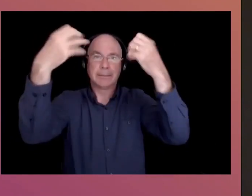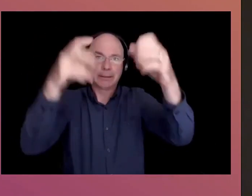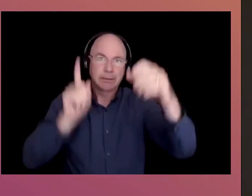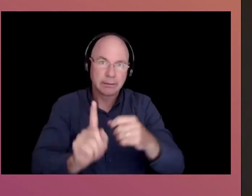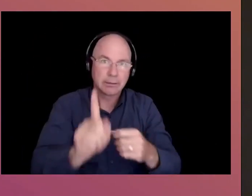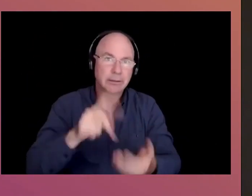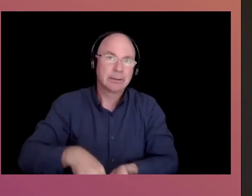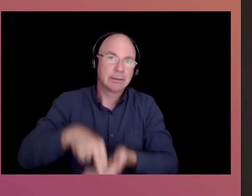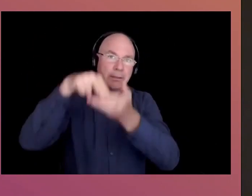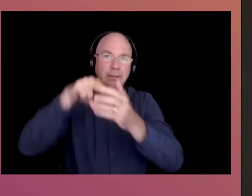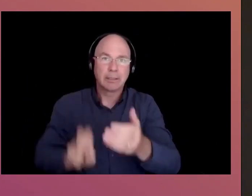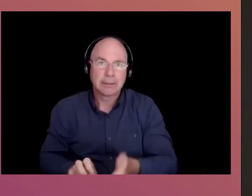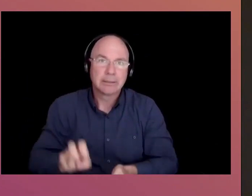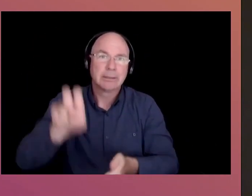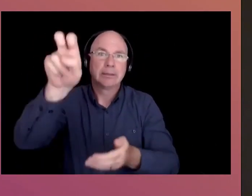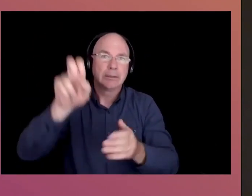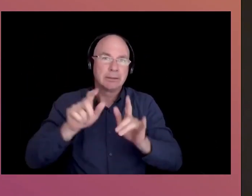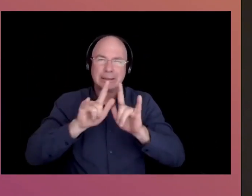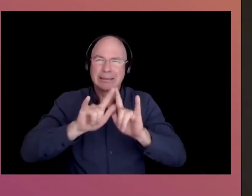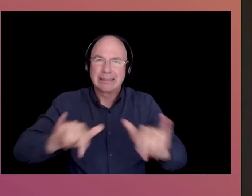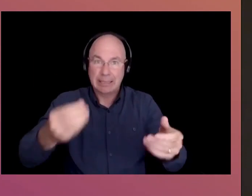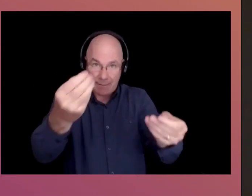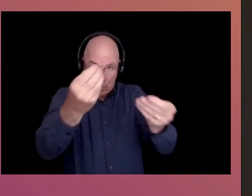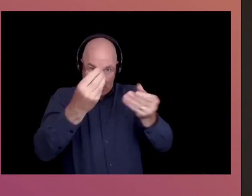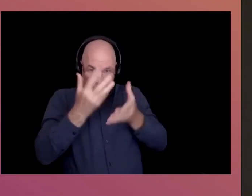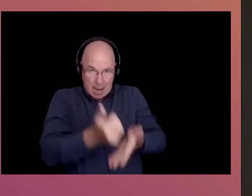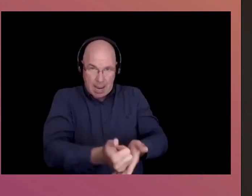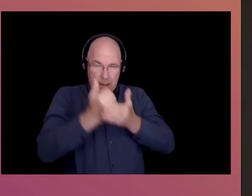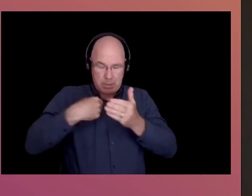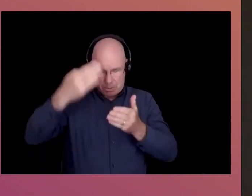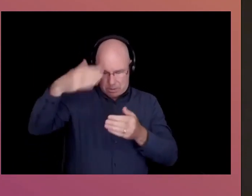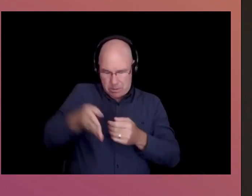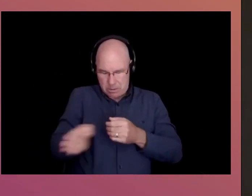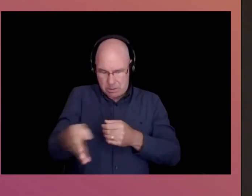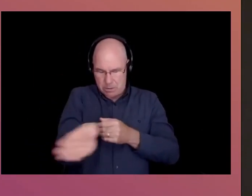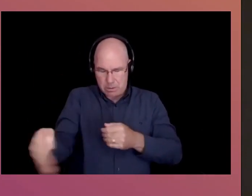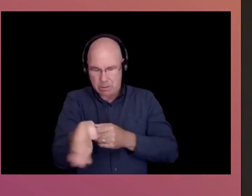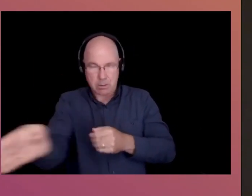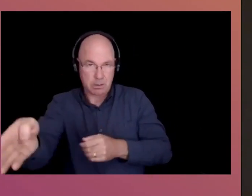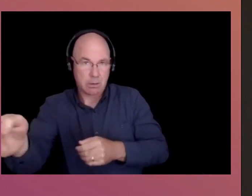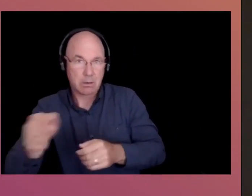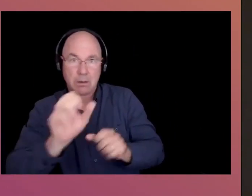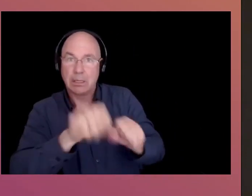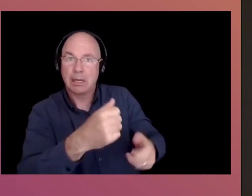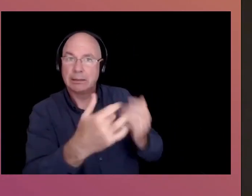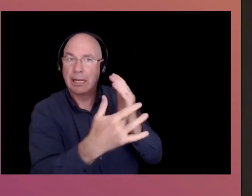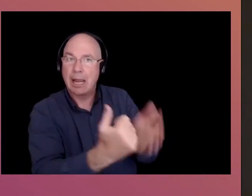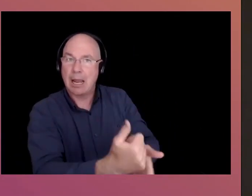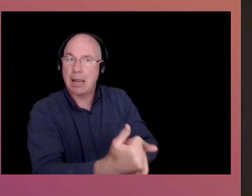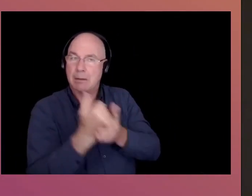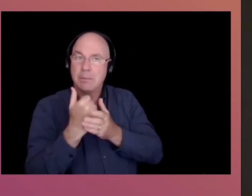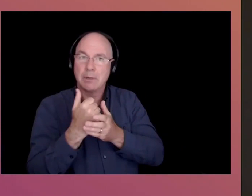elevators, and information for me to walk independently. Even more, it could help me navigate to